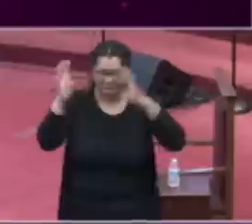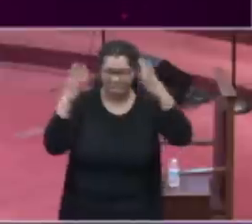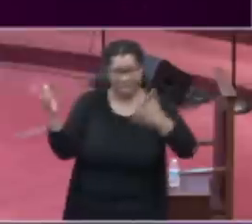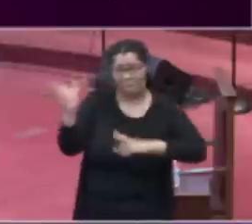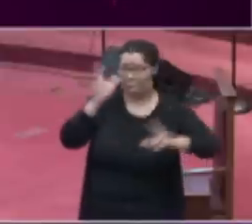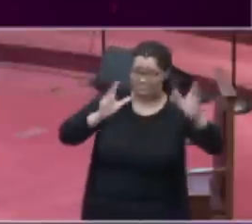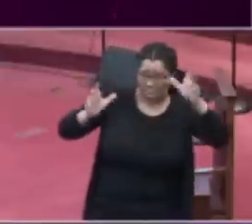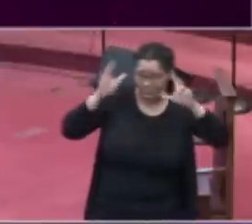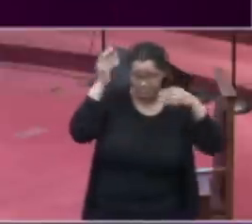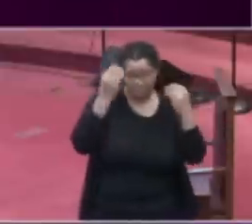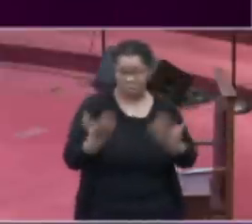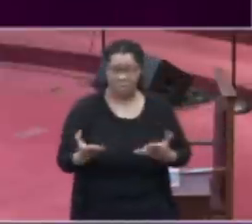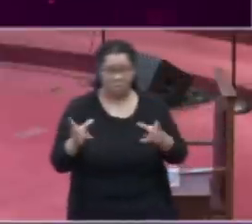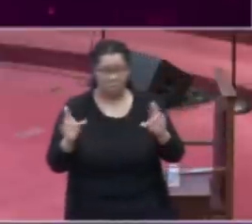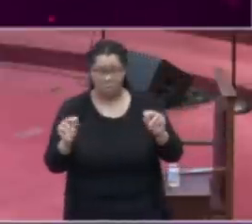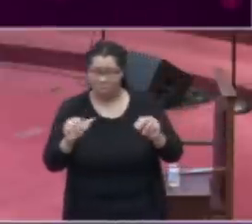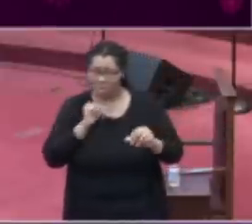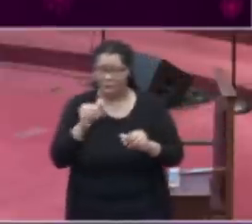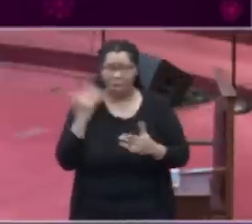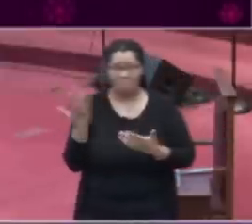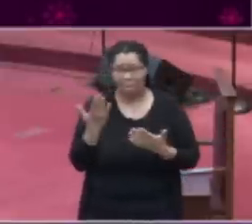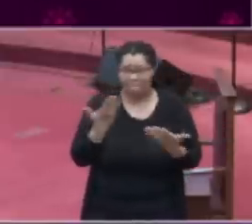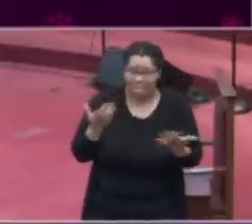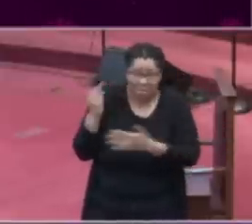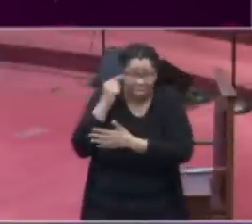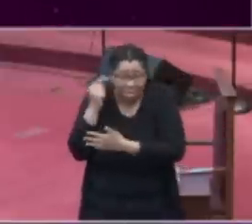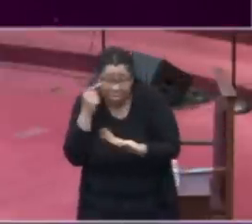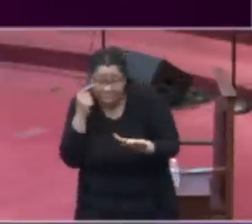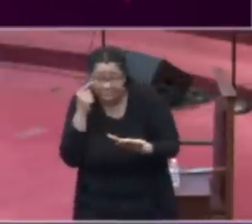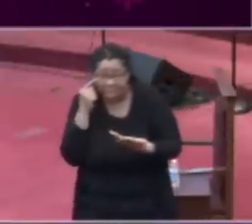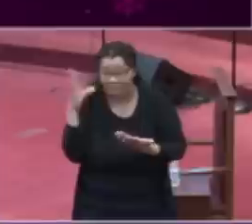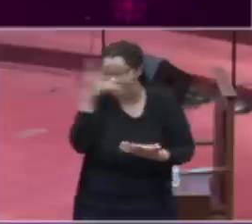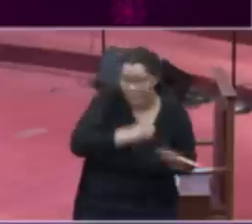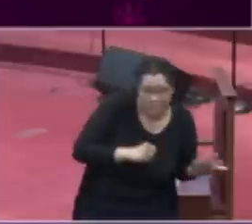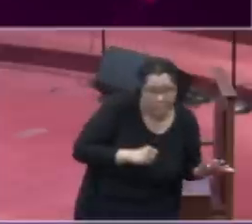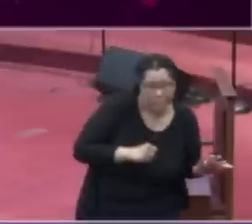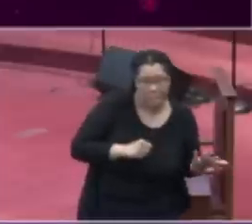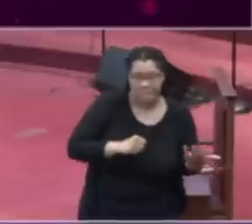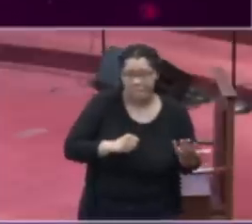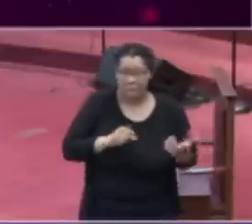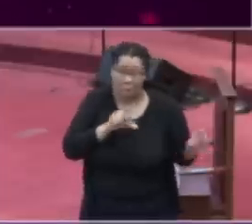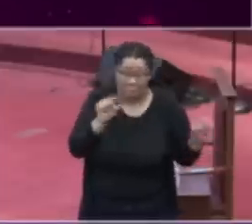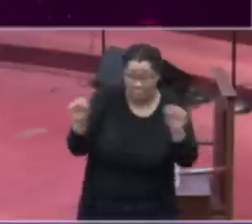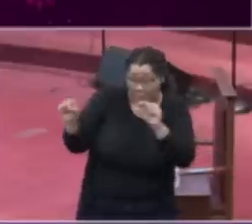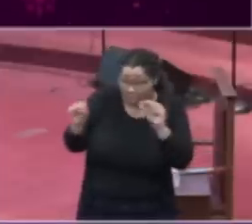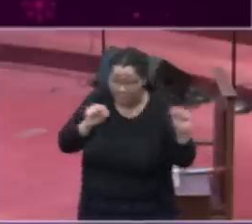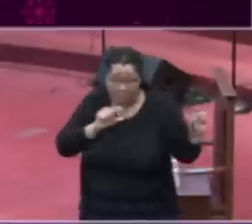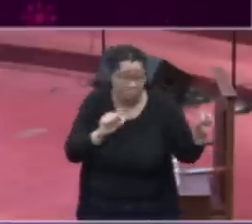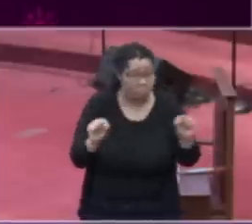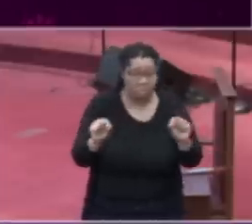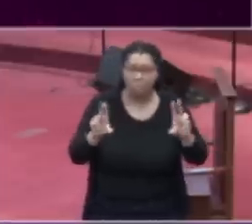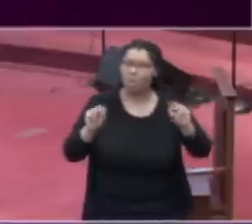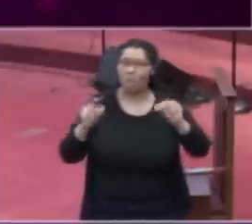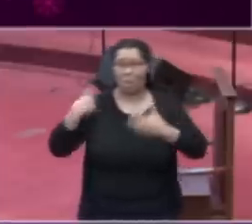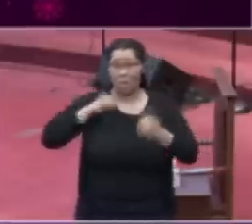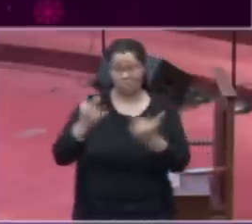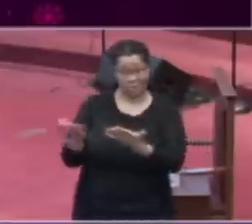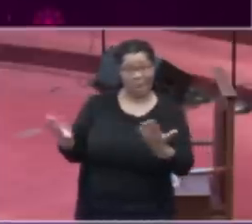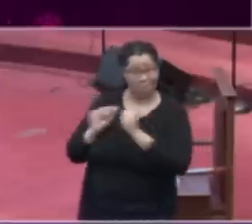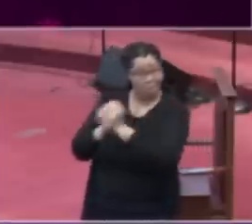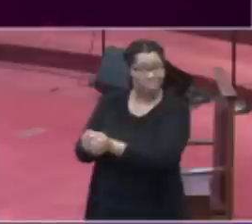heard. This ain't theory. This is not speculation. This is not rumor. This is not conjecture. We was